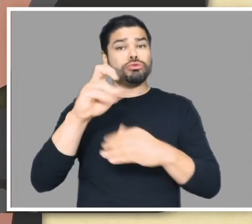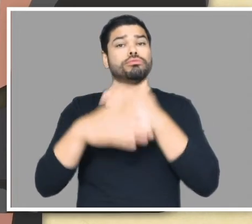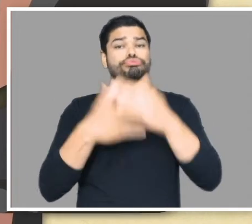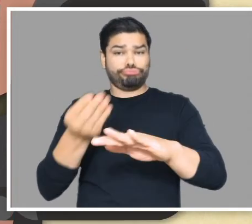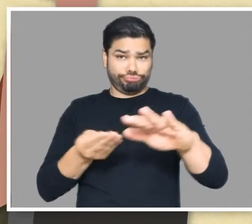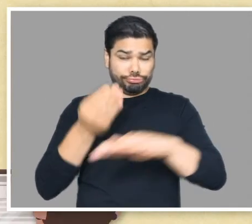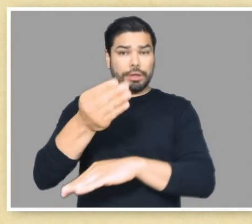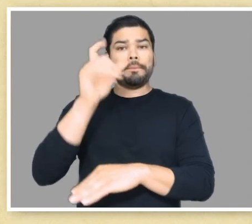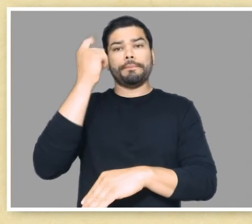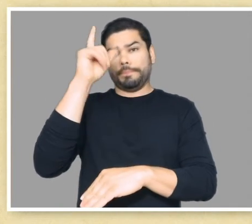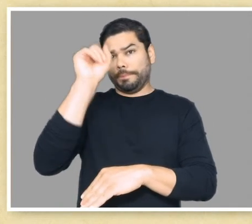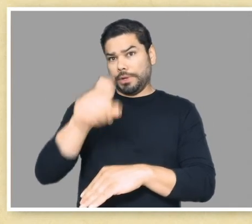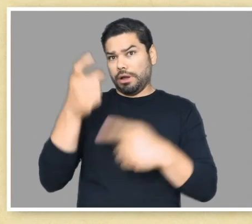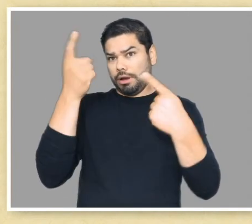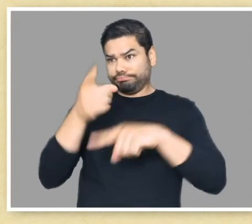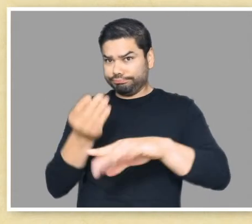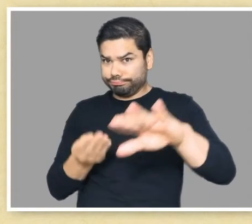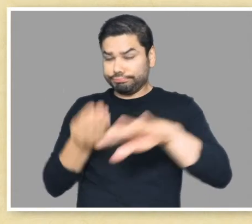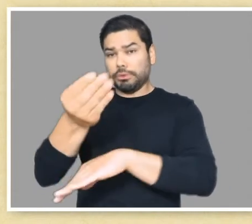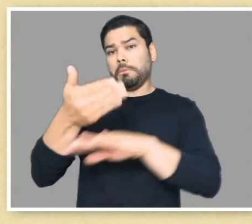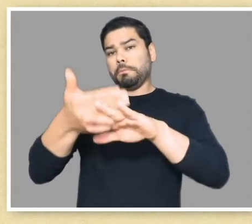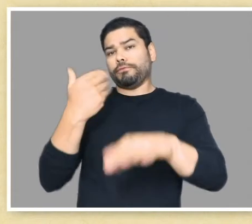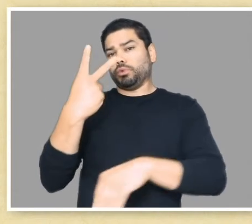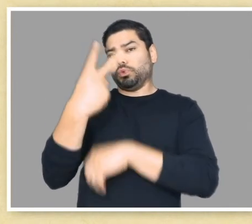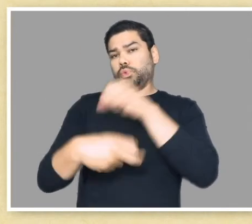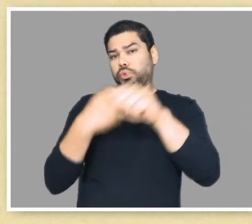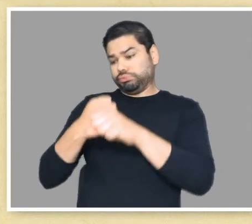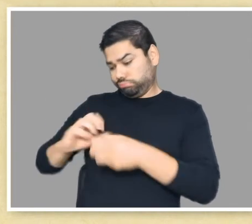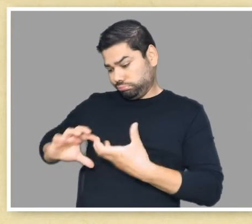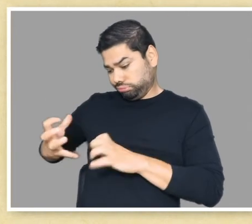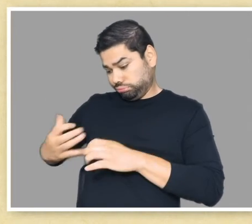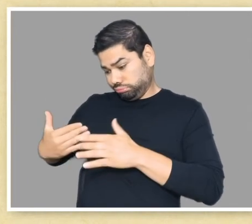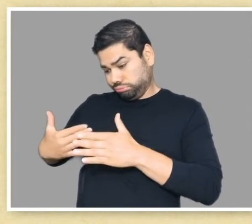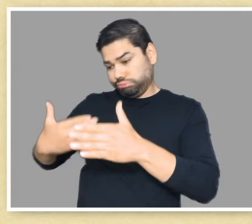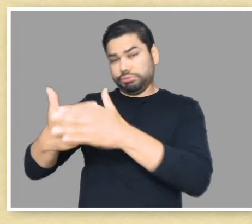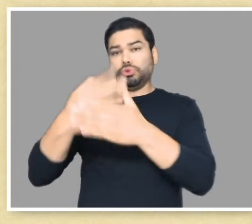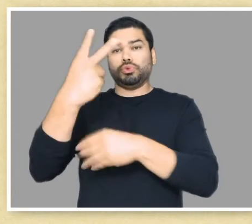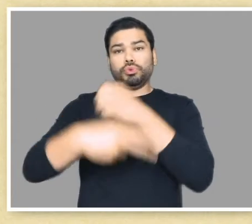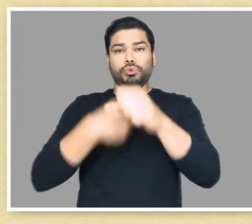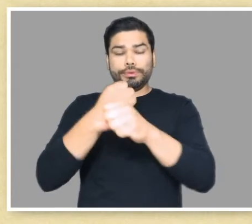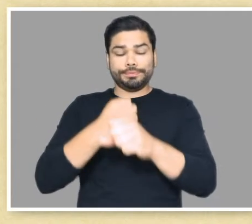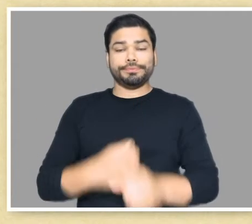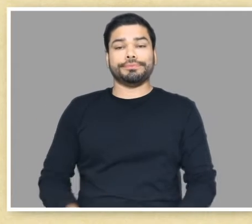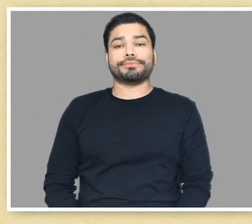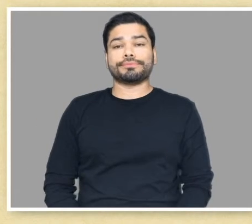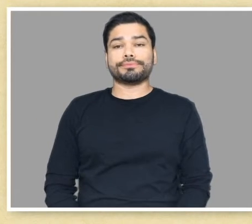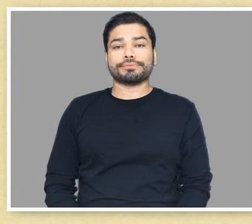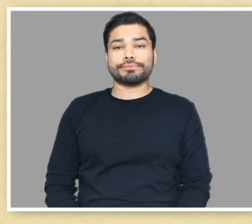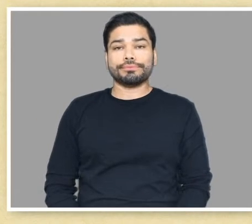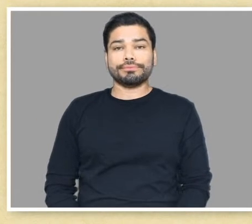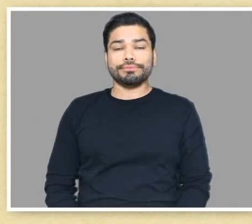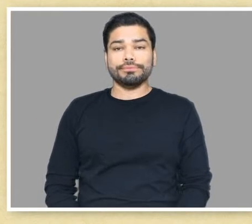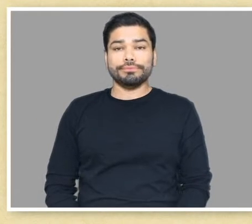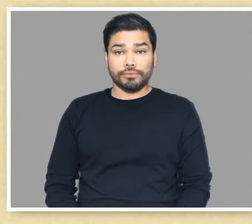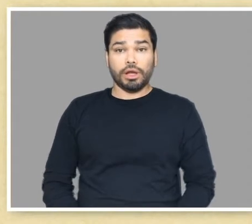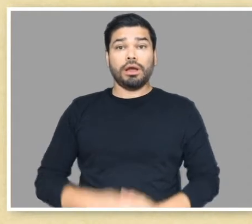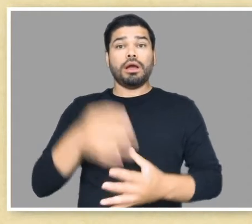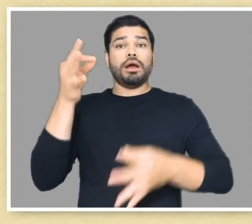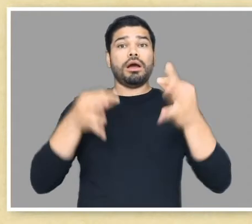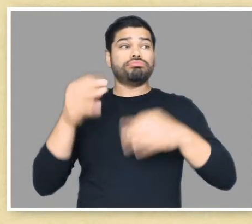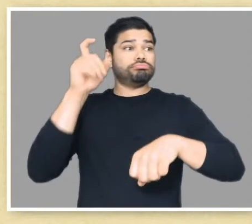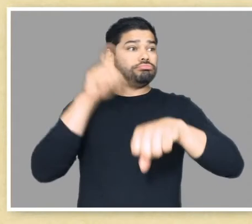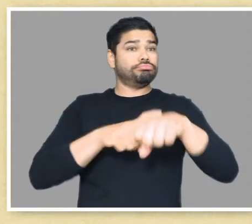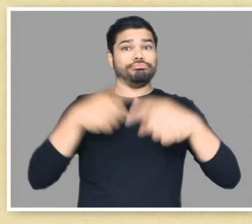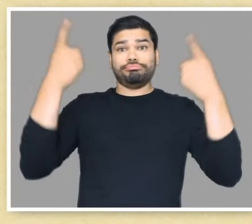complaint. If you do decide to file a due process complaint, you must file no later than 2 years from the date you knew or should